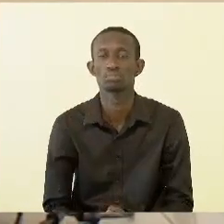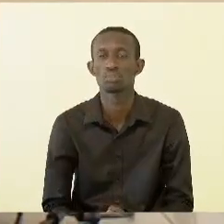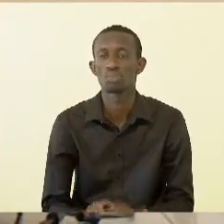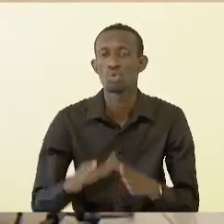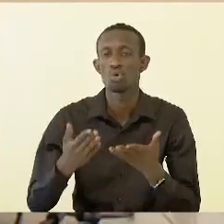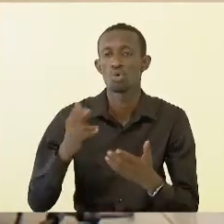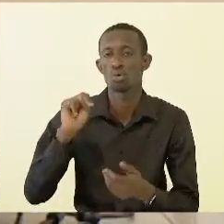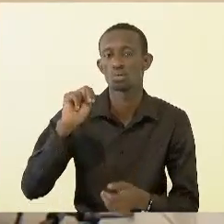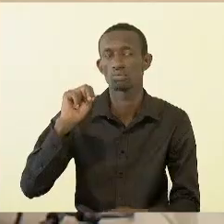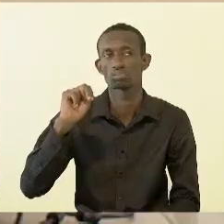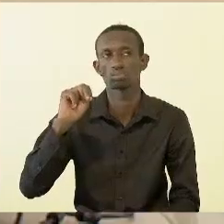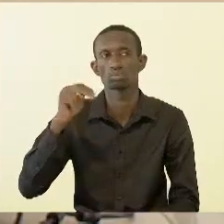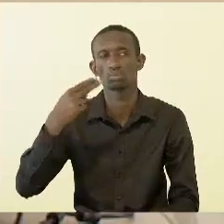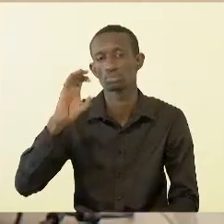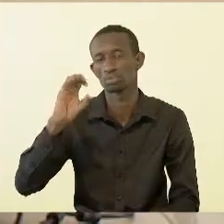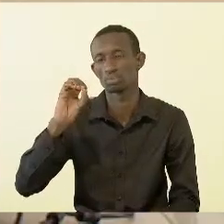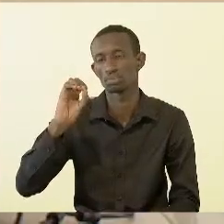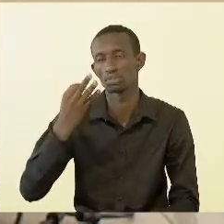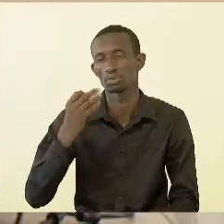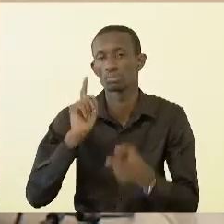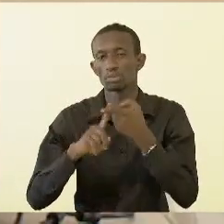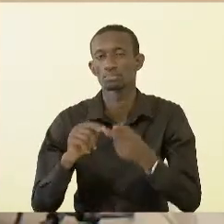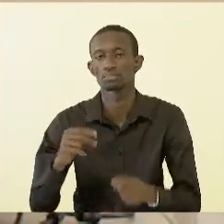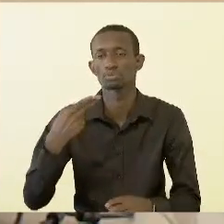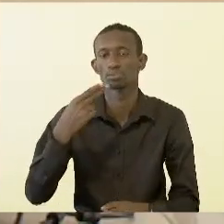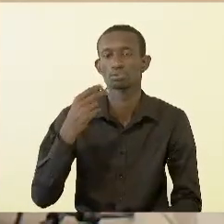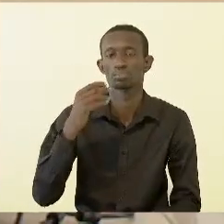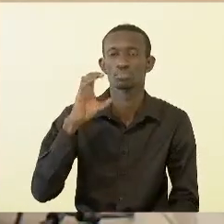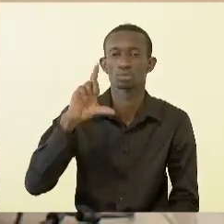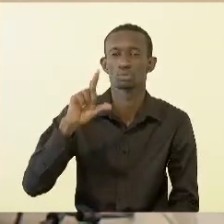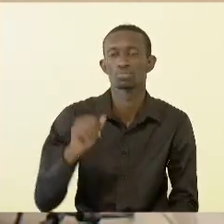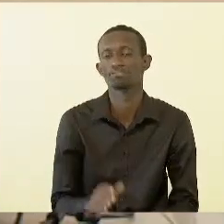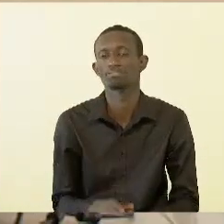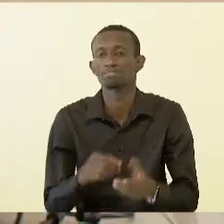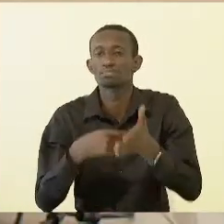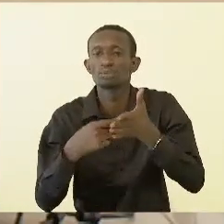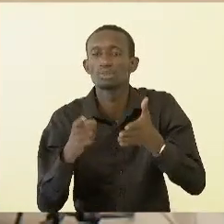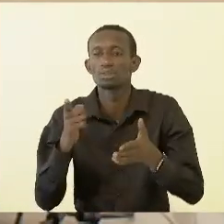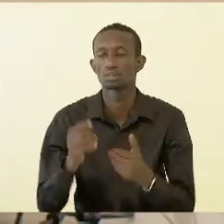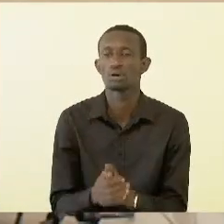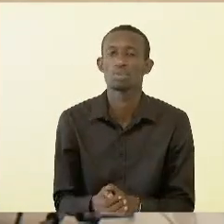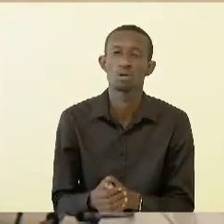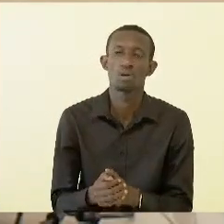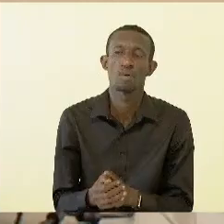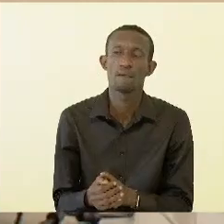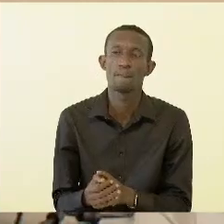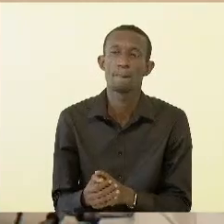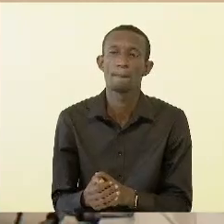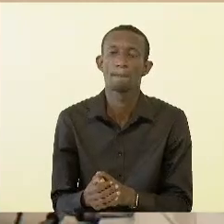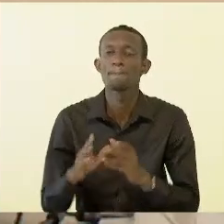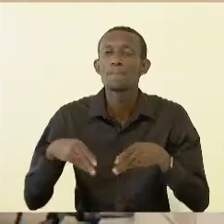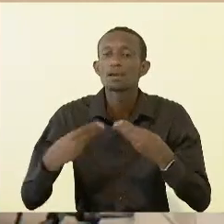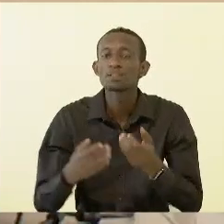either sodium hydrogen carbonate plus the hydrochloric acid. This will give